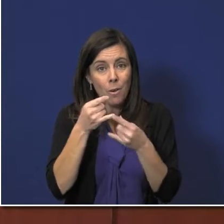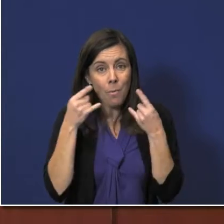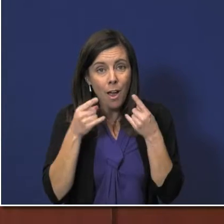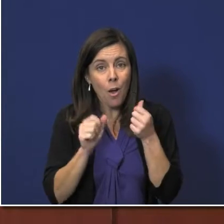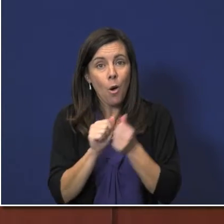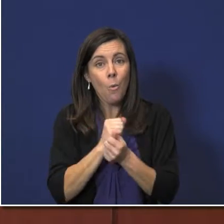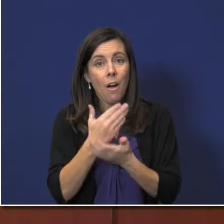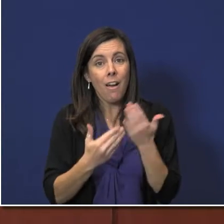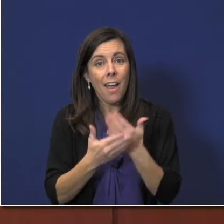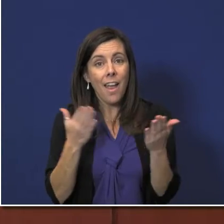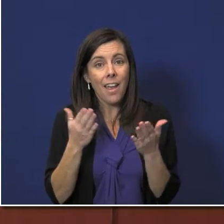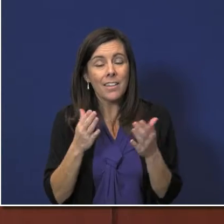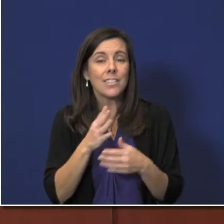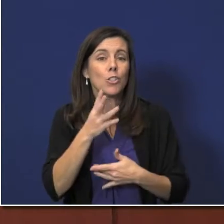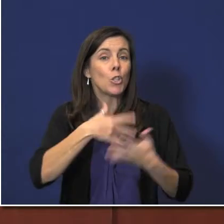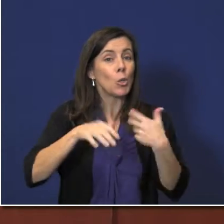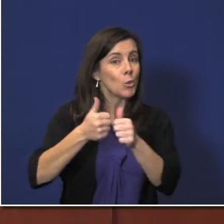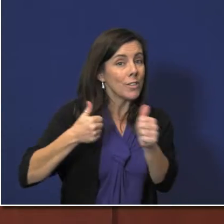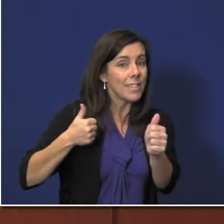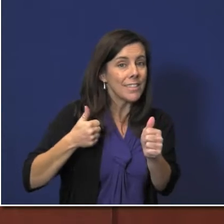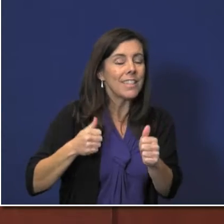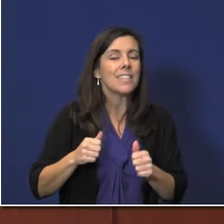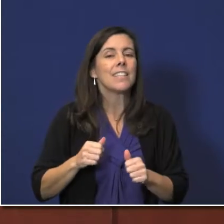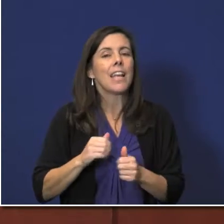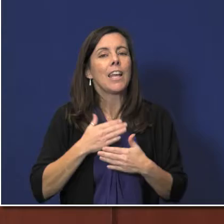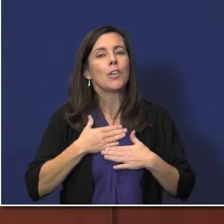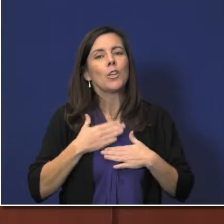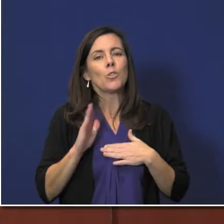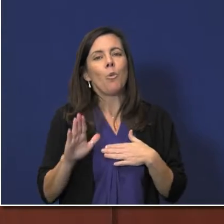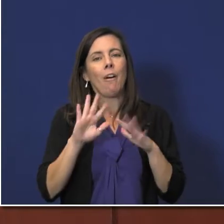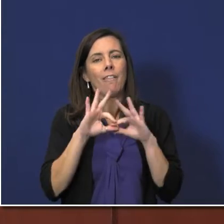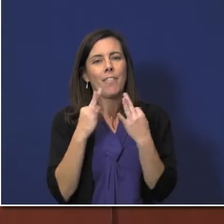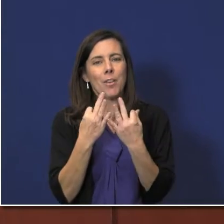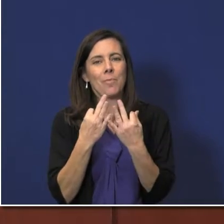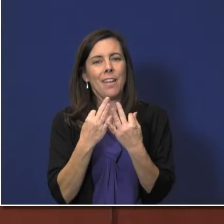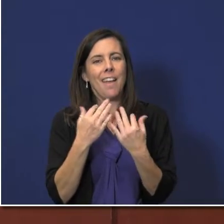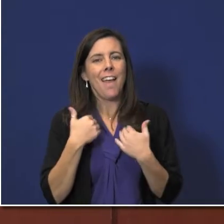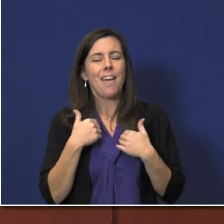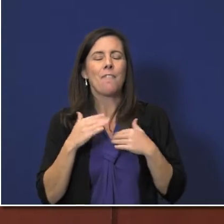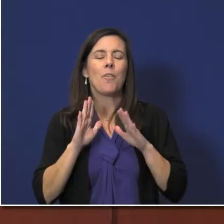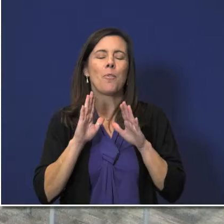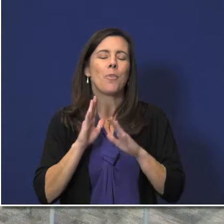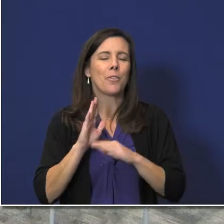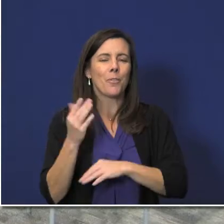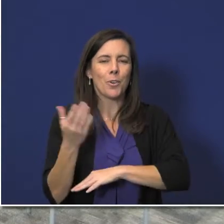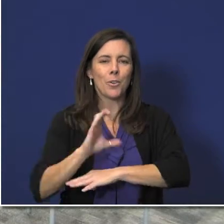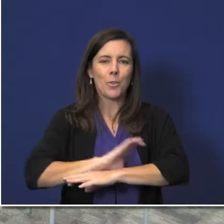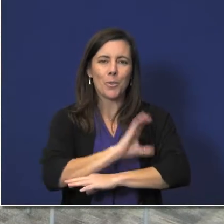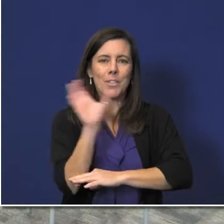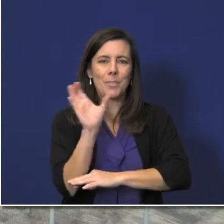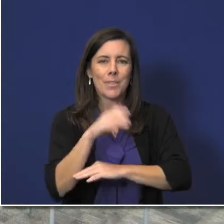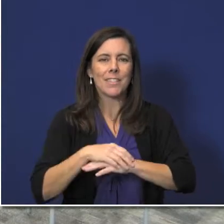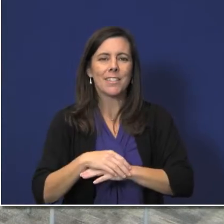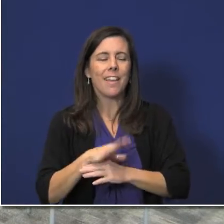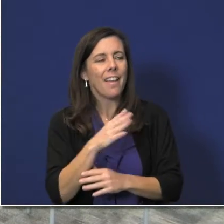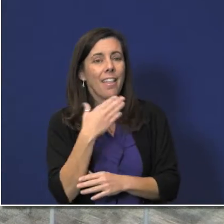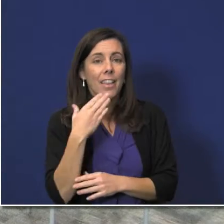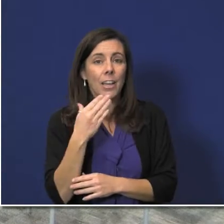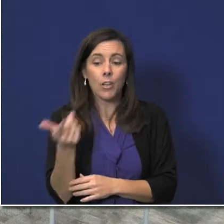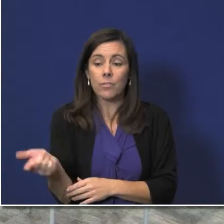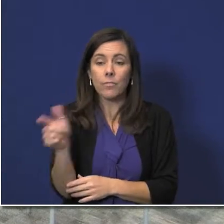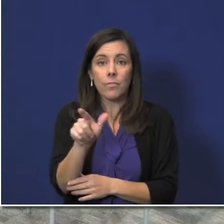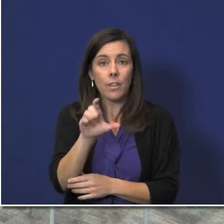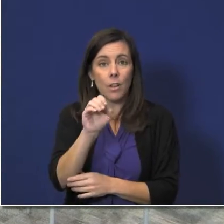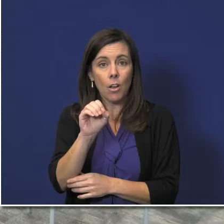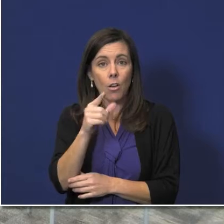social distance, and enjoy this time off with your families. And have a very Merry Christmas. Thank you, Dr. Ogletree. Do you have